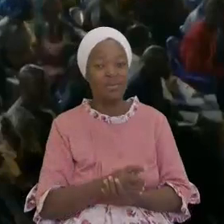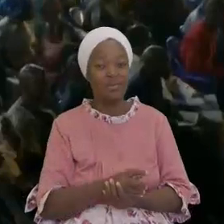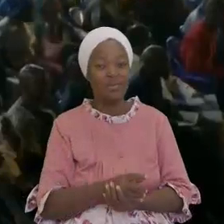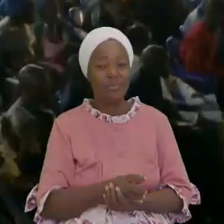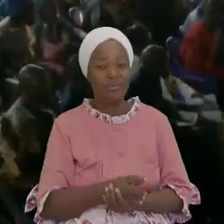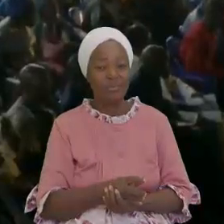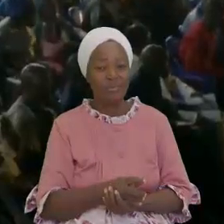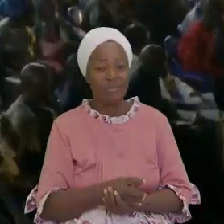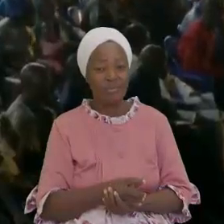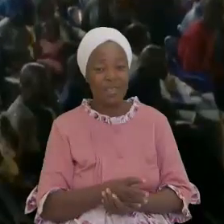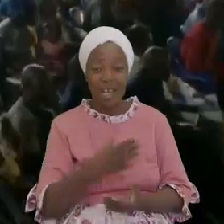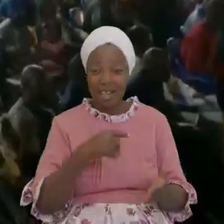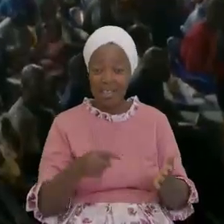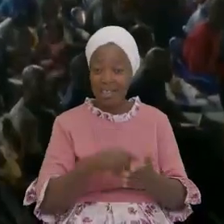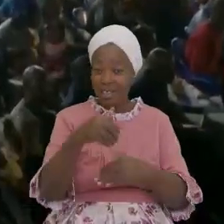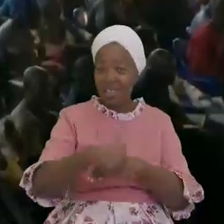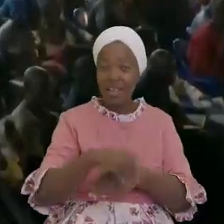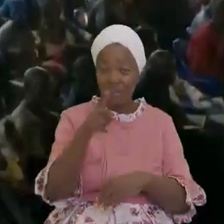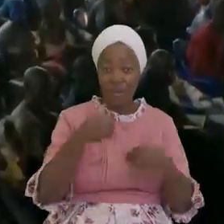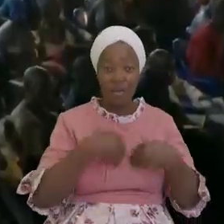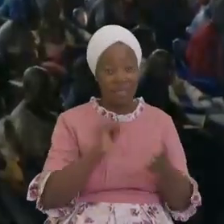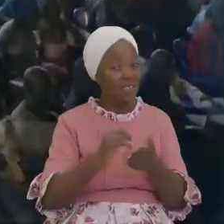And tonight you are going to have new life.